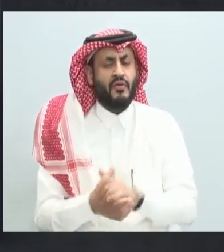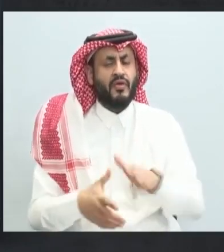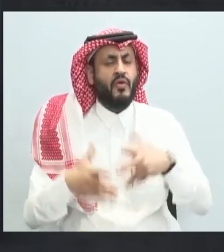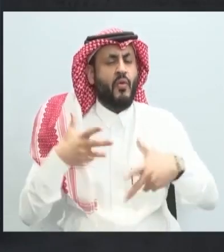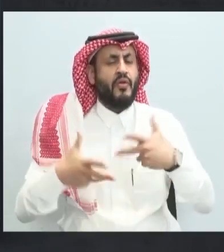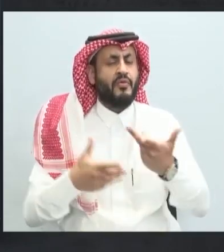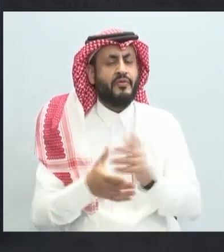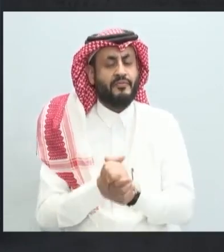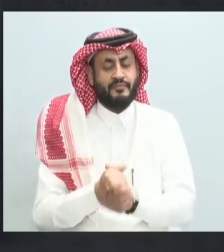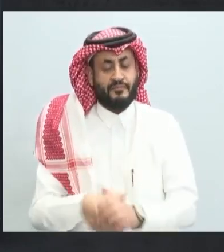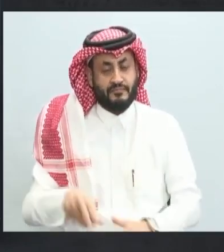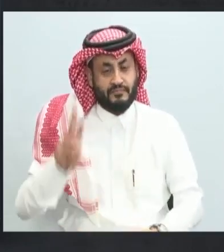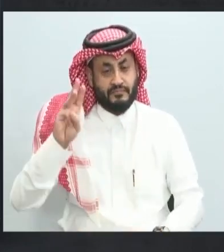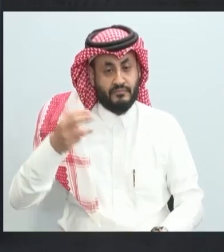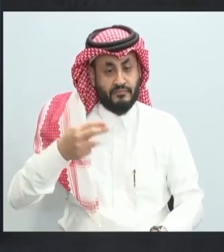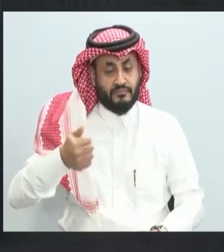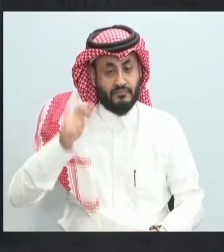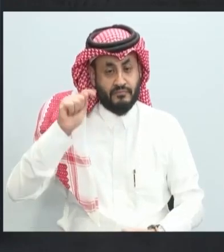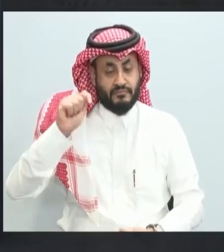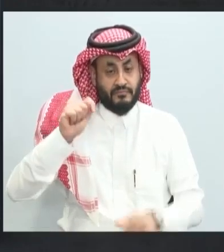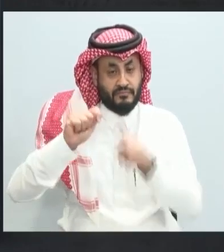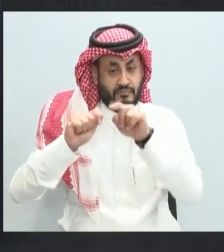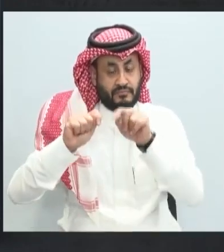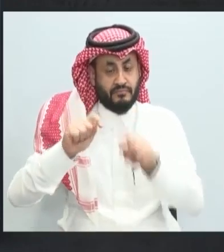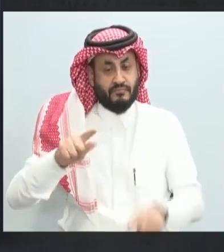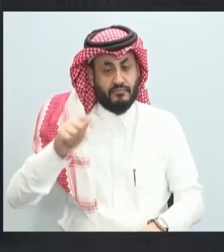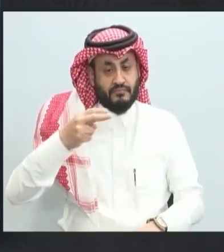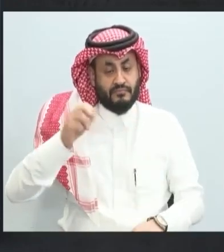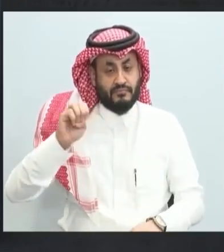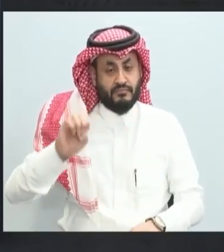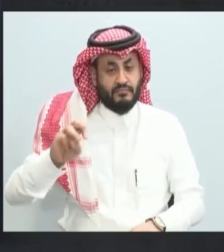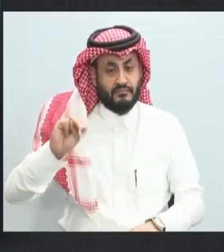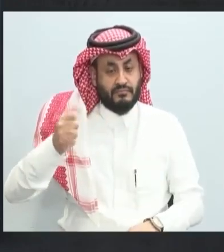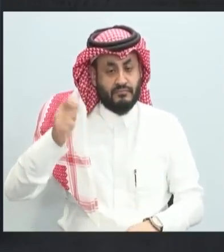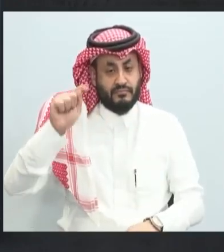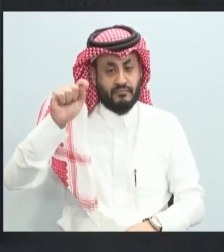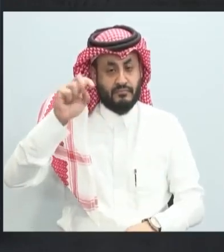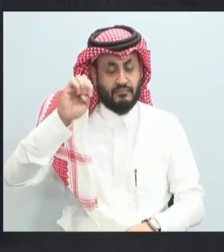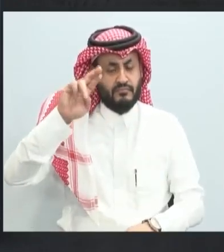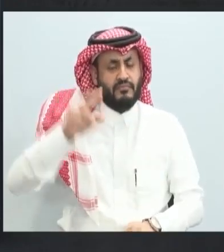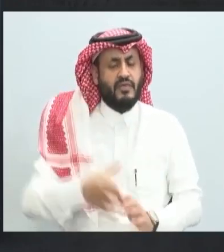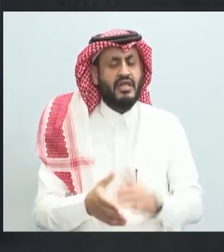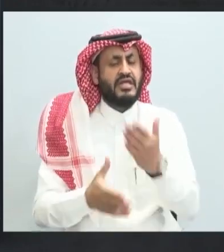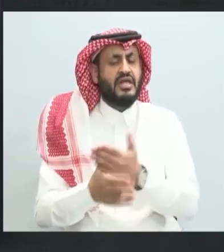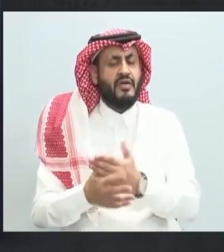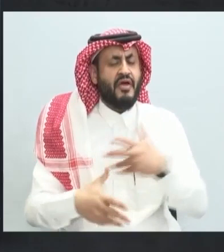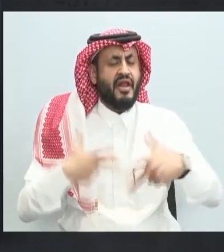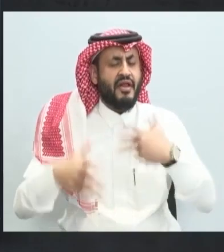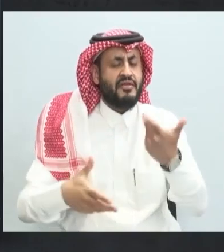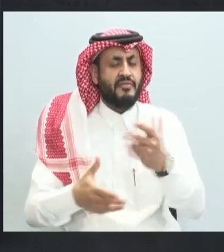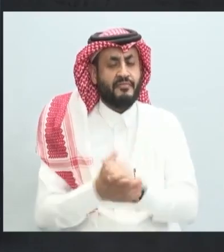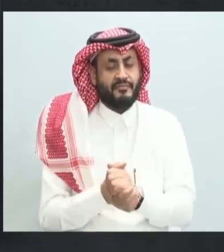matter, which means, what's the problem? So you said you're not happy, so what's the